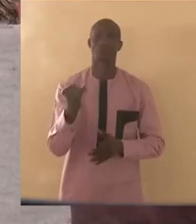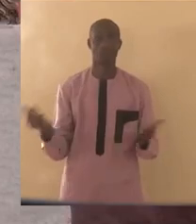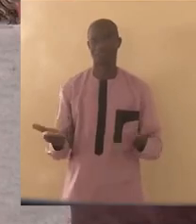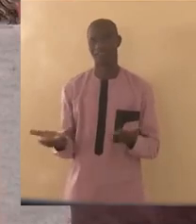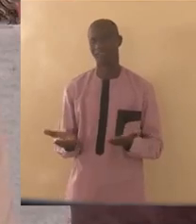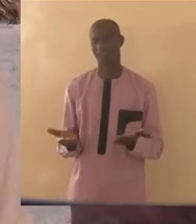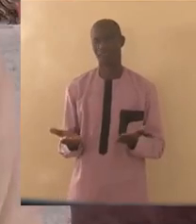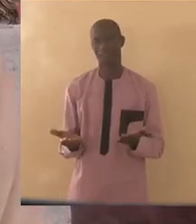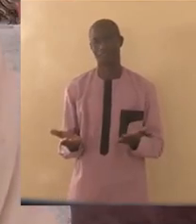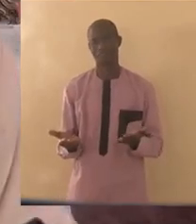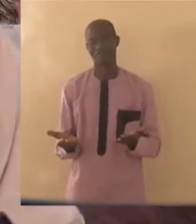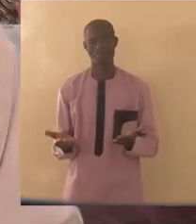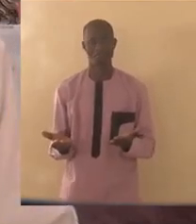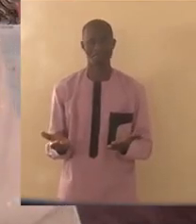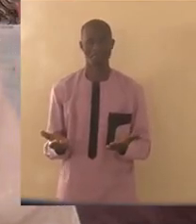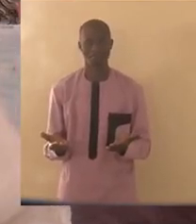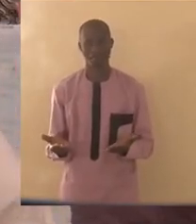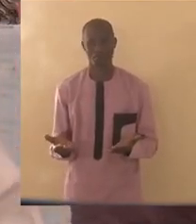Jesus is here.